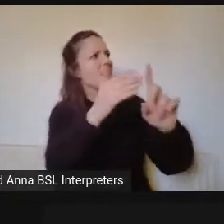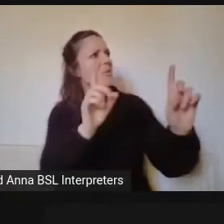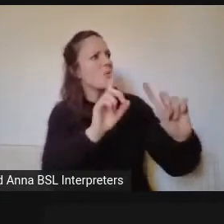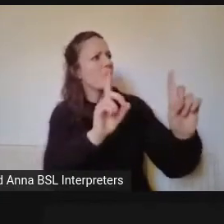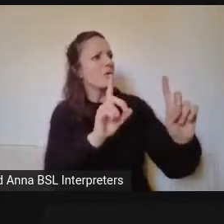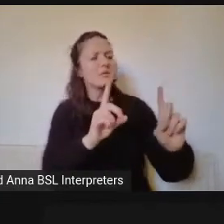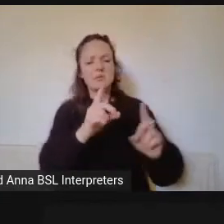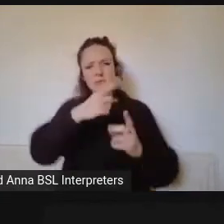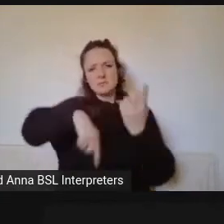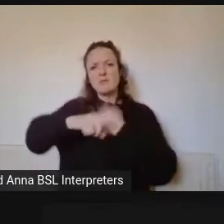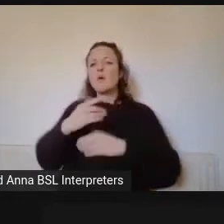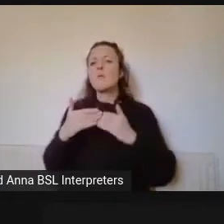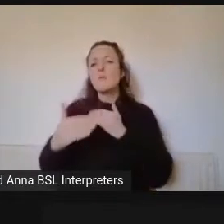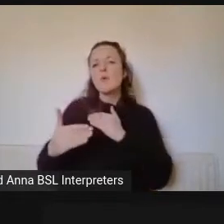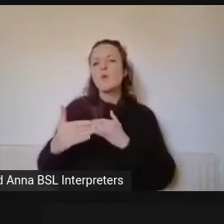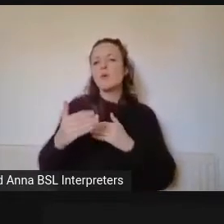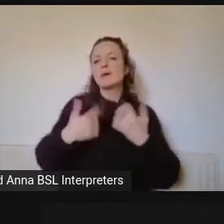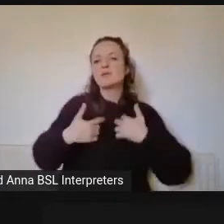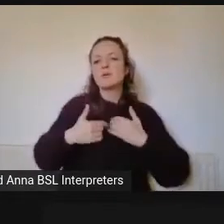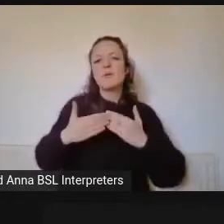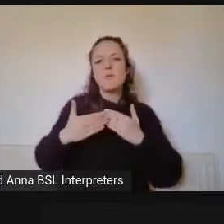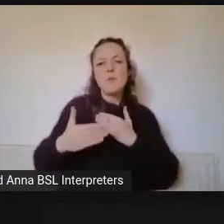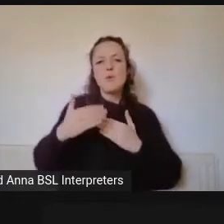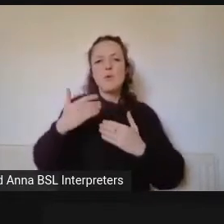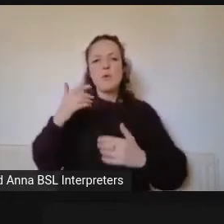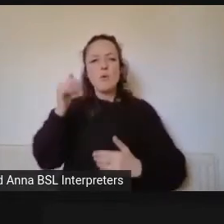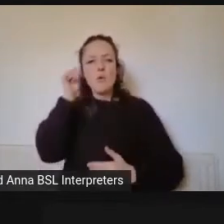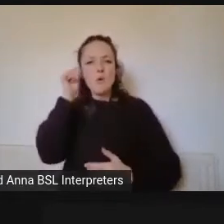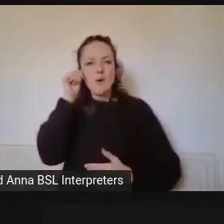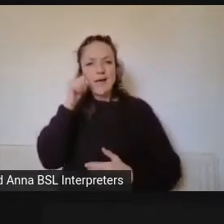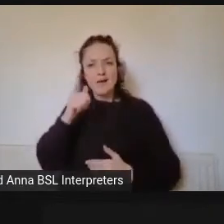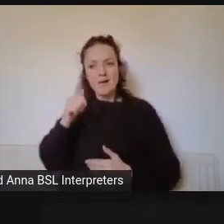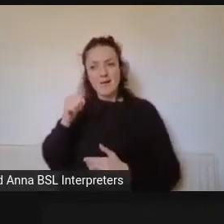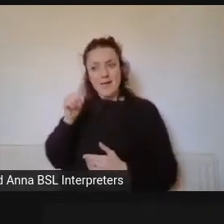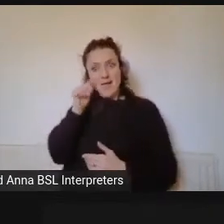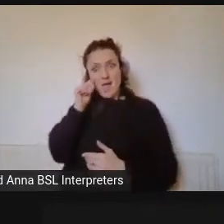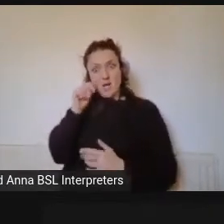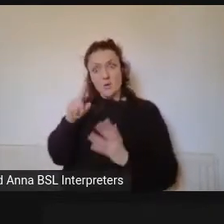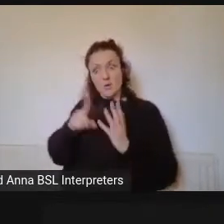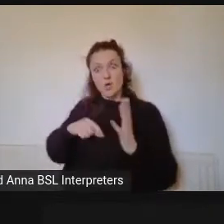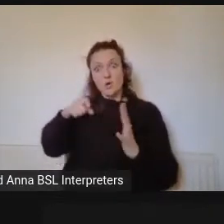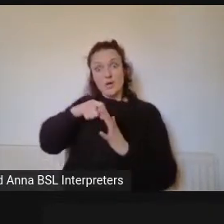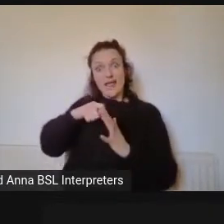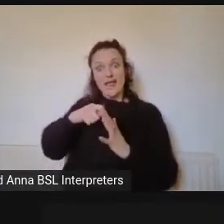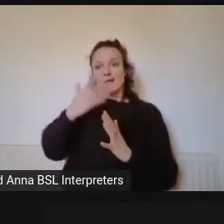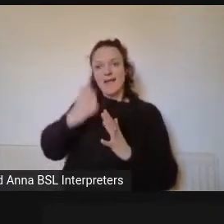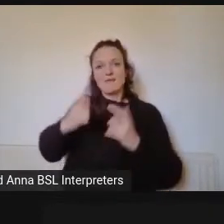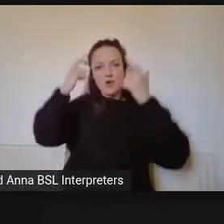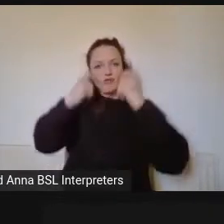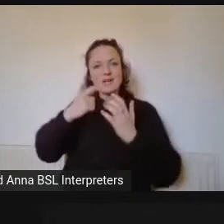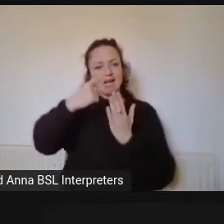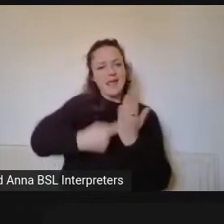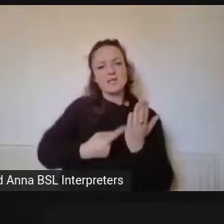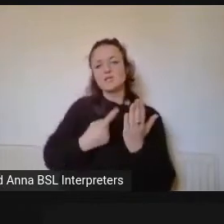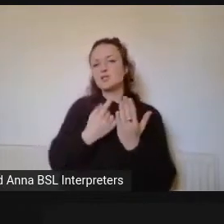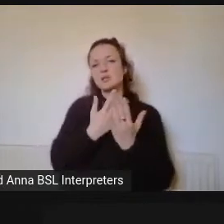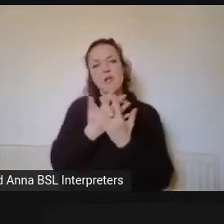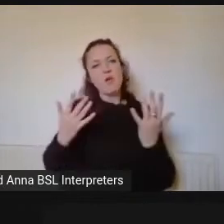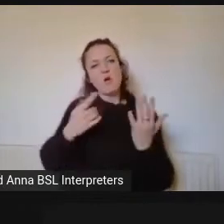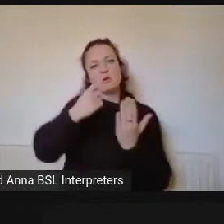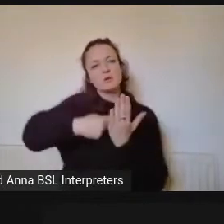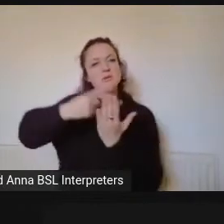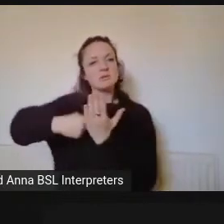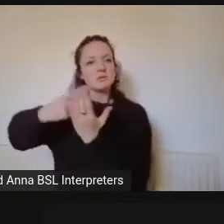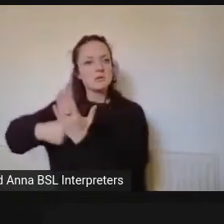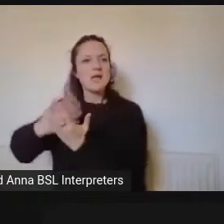push towards regulation. I know in the UK there were way more stronger regulations that, I mean, we don't have them yet in the US, but